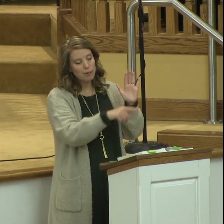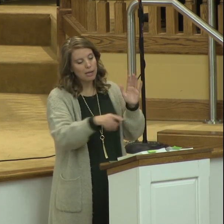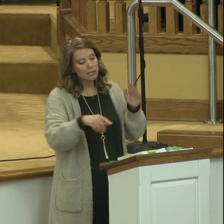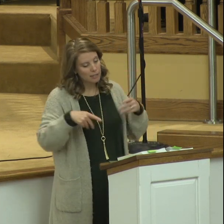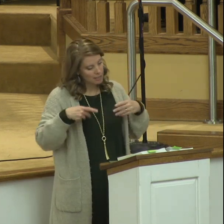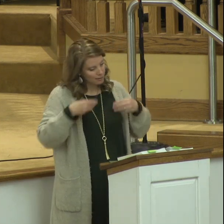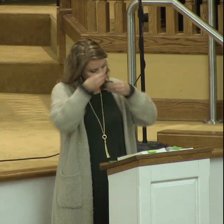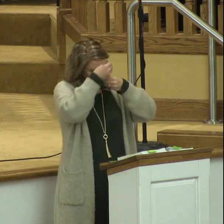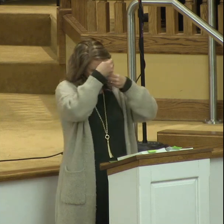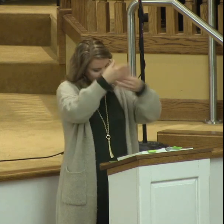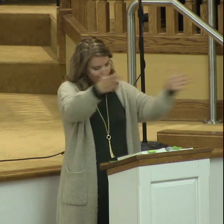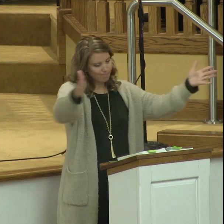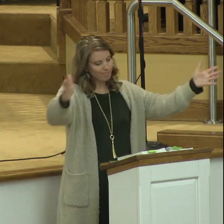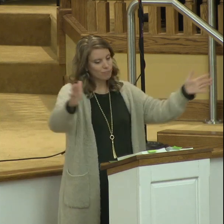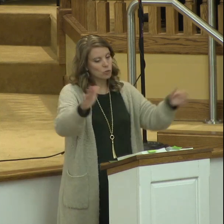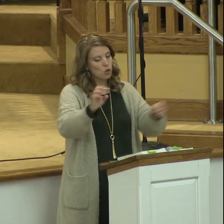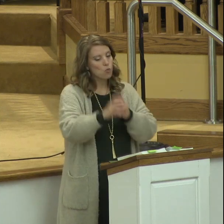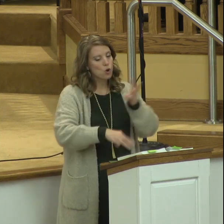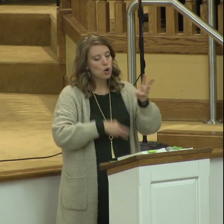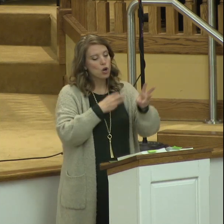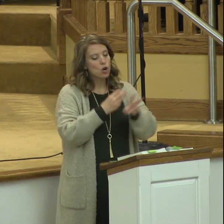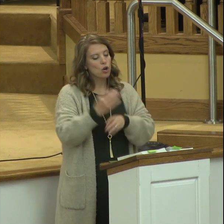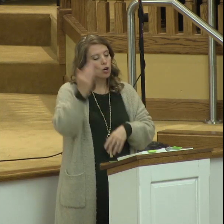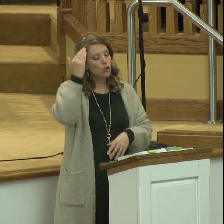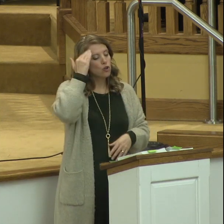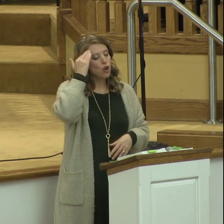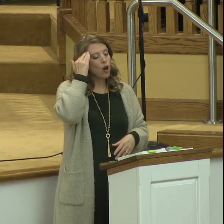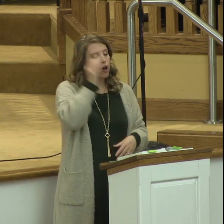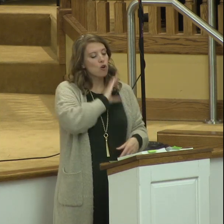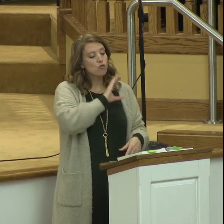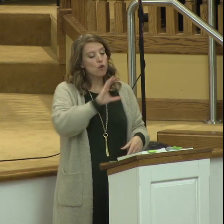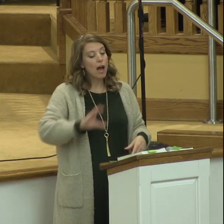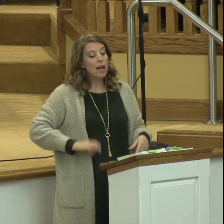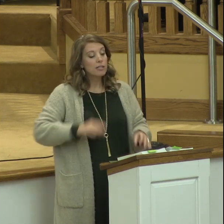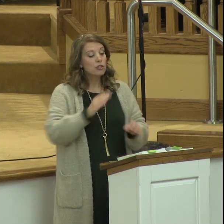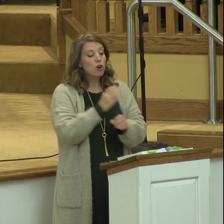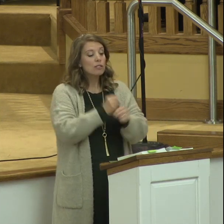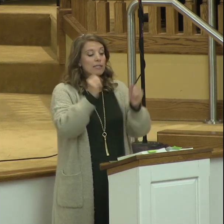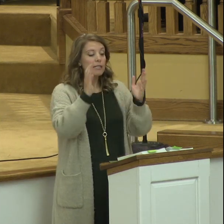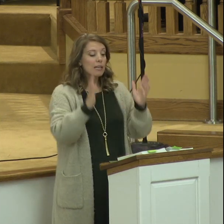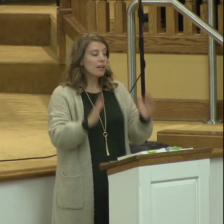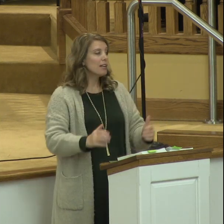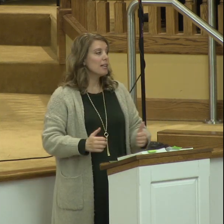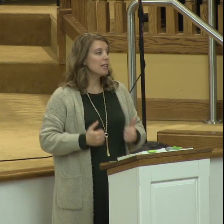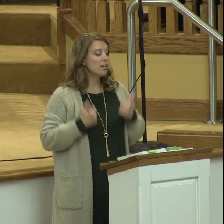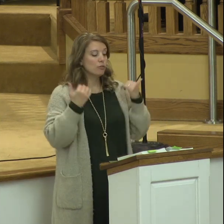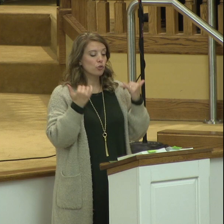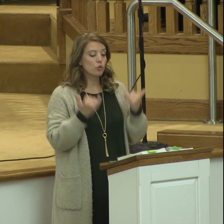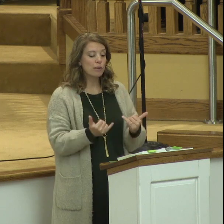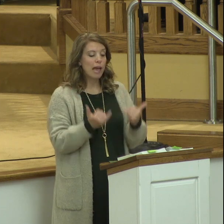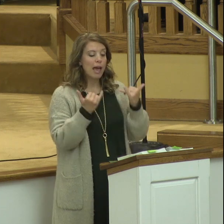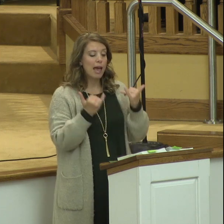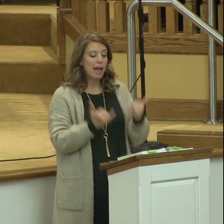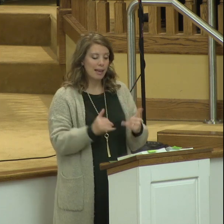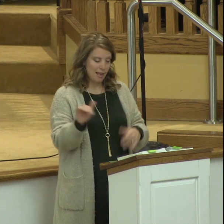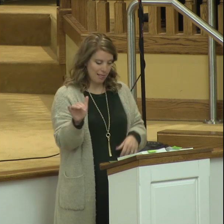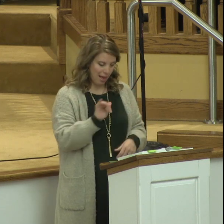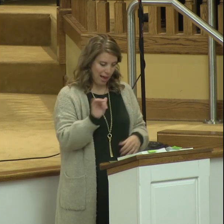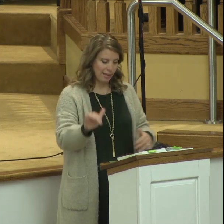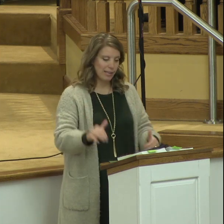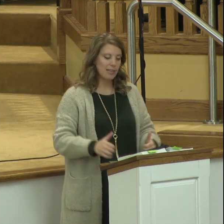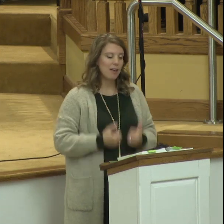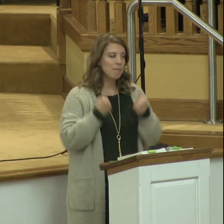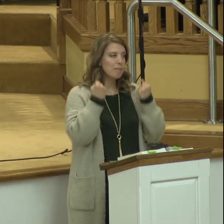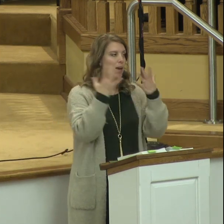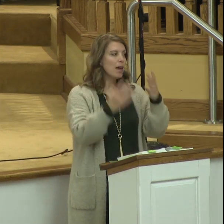bells. Let the whole world know. Christ the Savior lives today as he